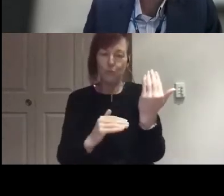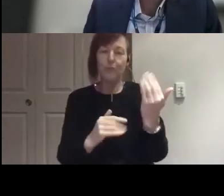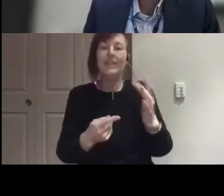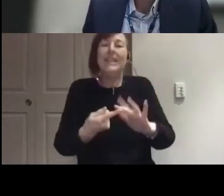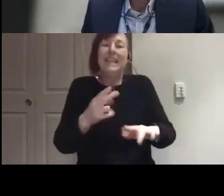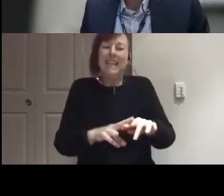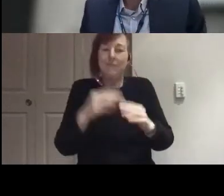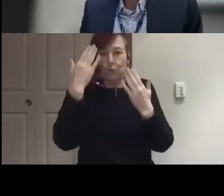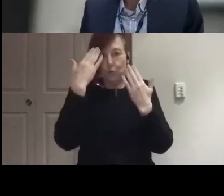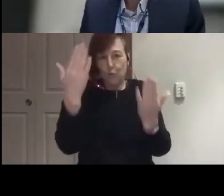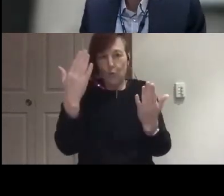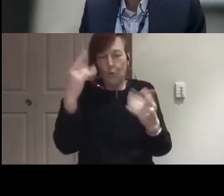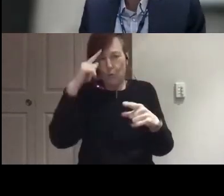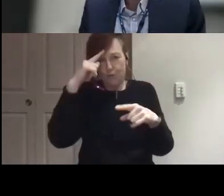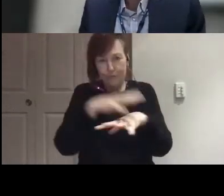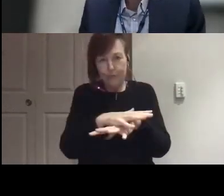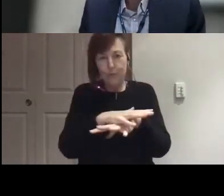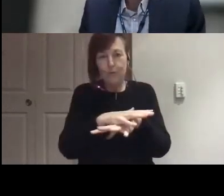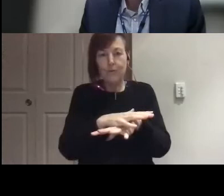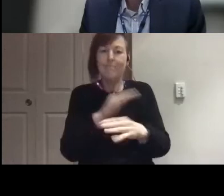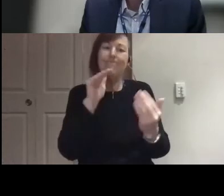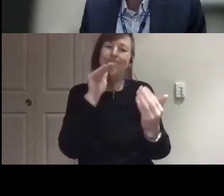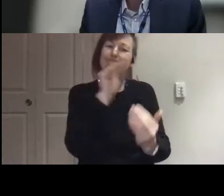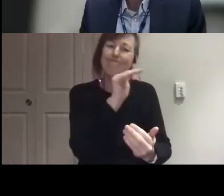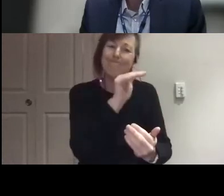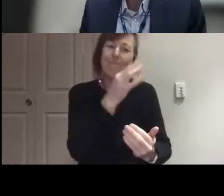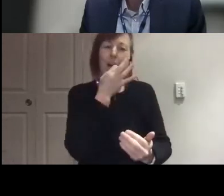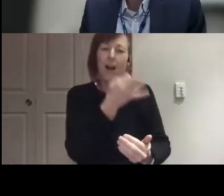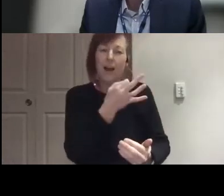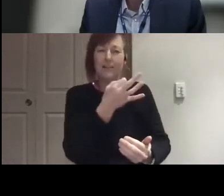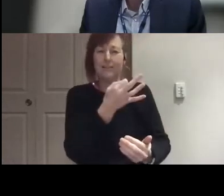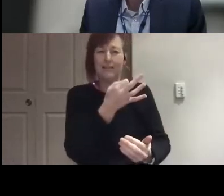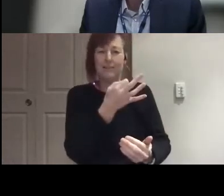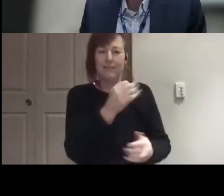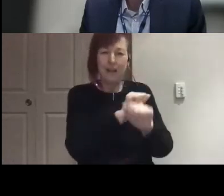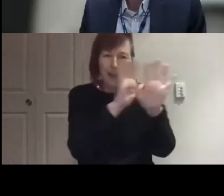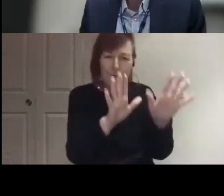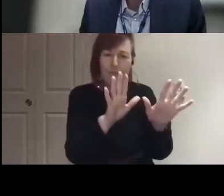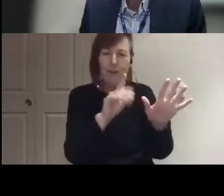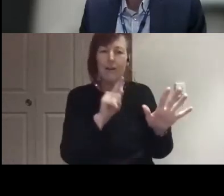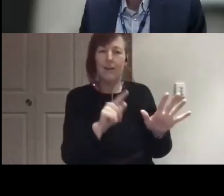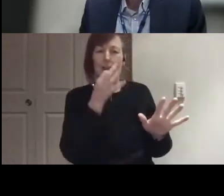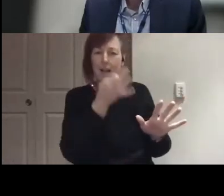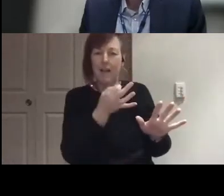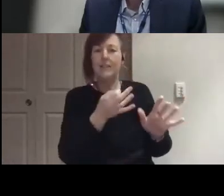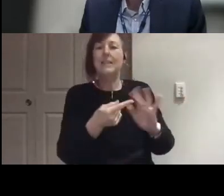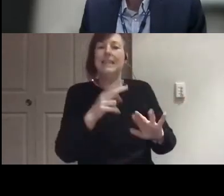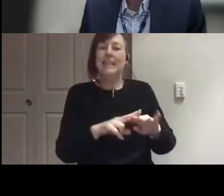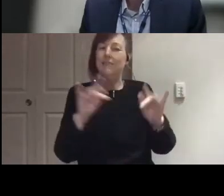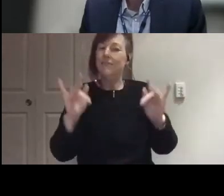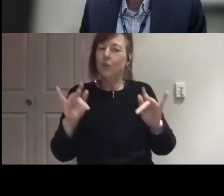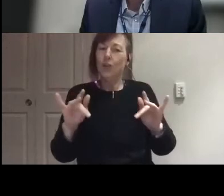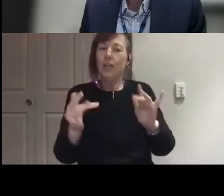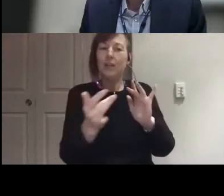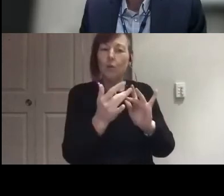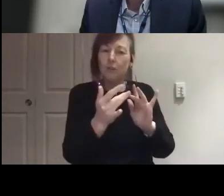to find out what you might have to do if you've been given 2 messages, or if you're haven't been contacted at all. So just a couple